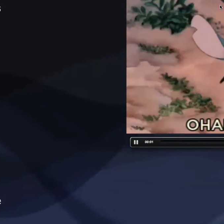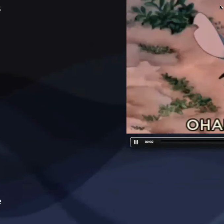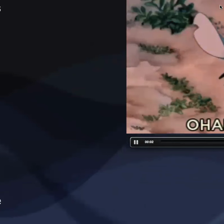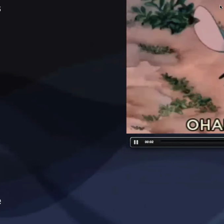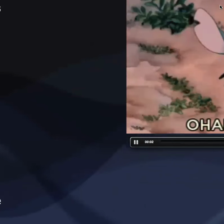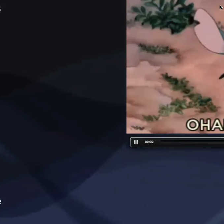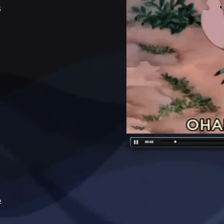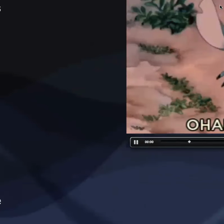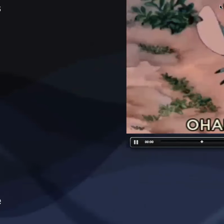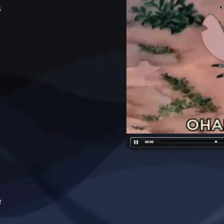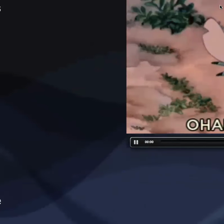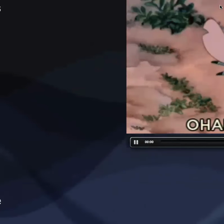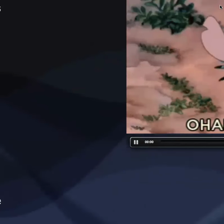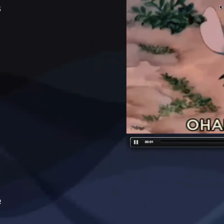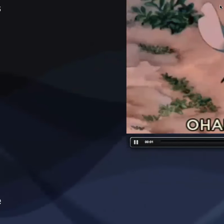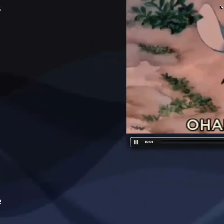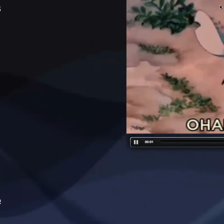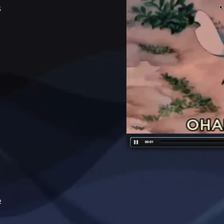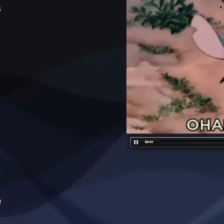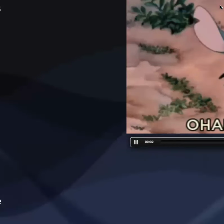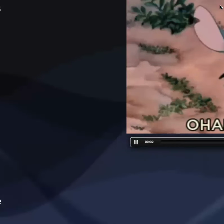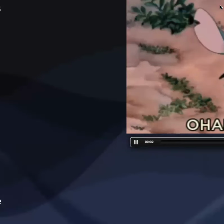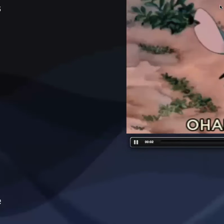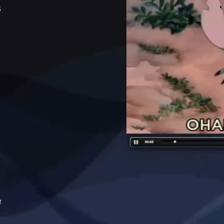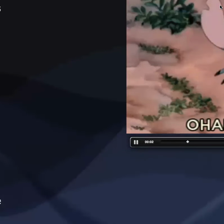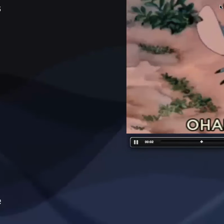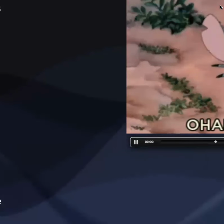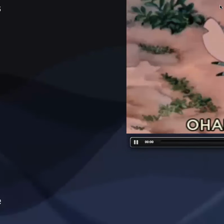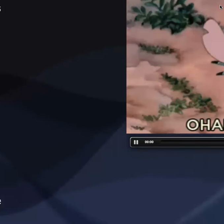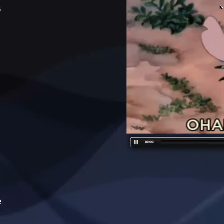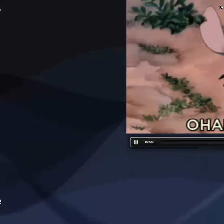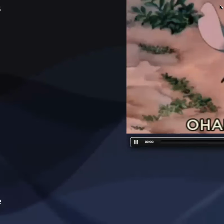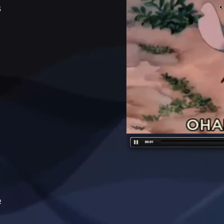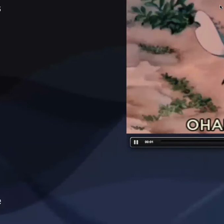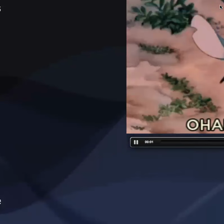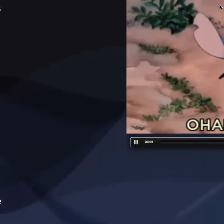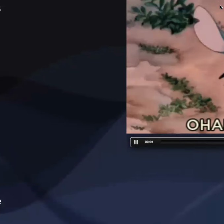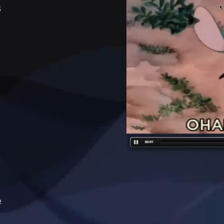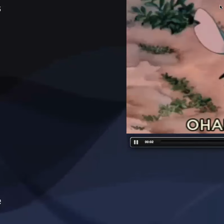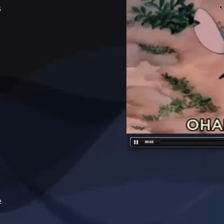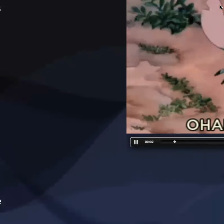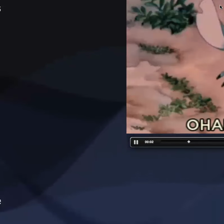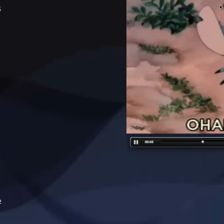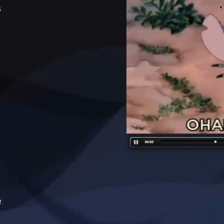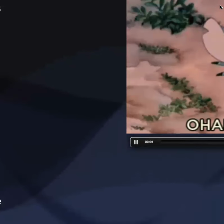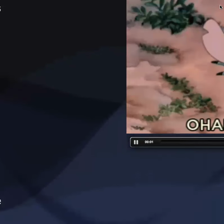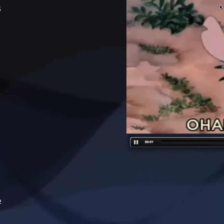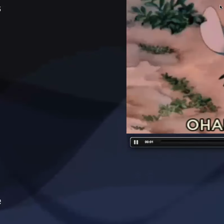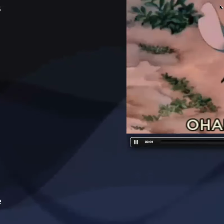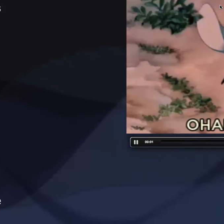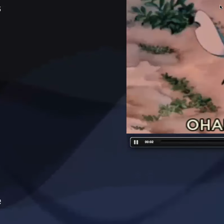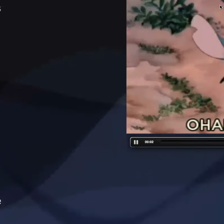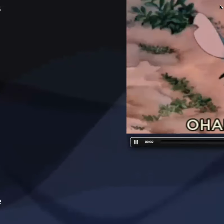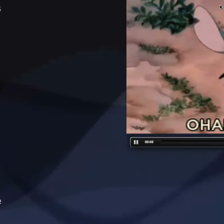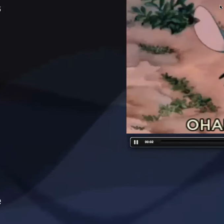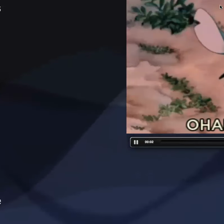about families, you're going to be learning about contrastive structures in conversations, forming negative